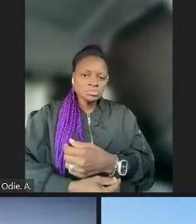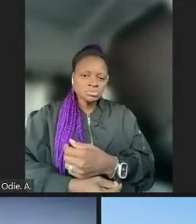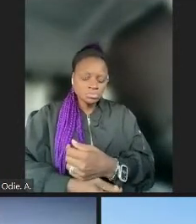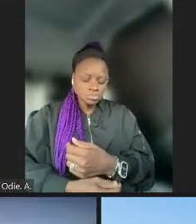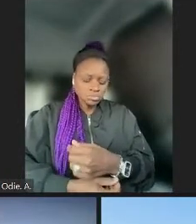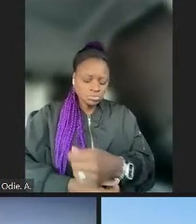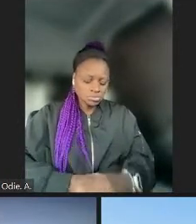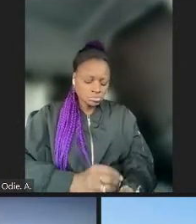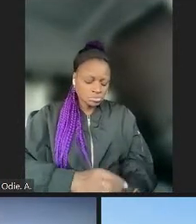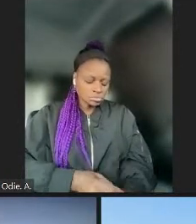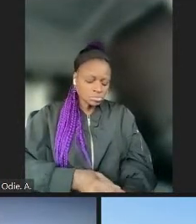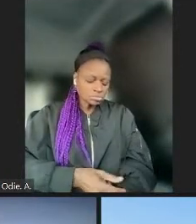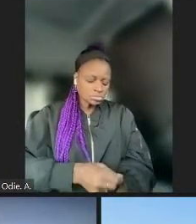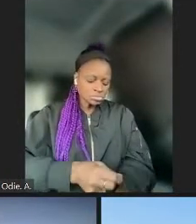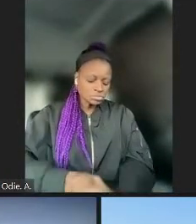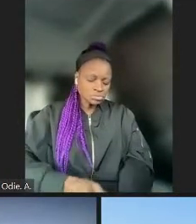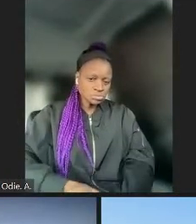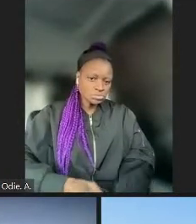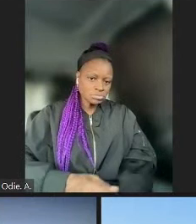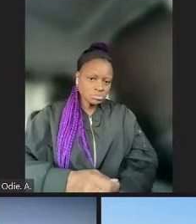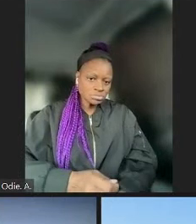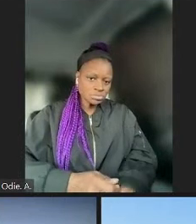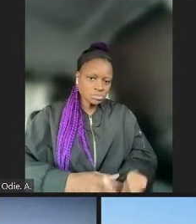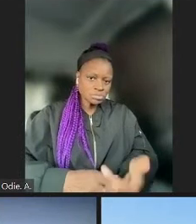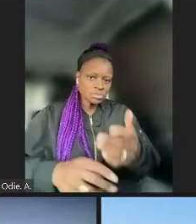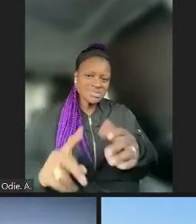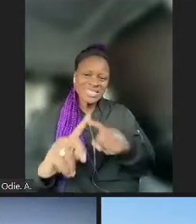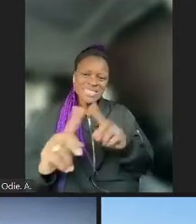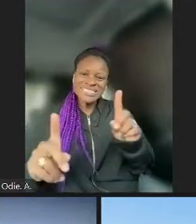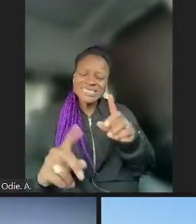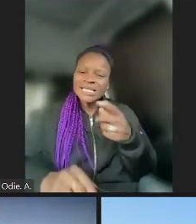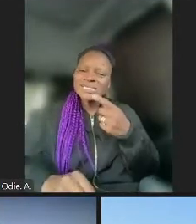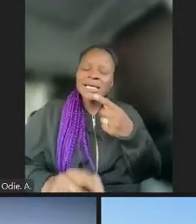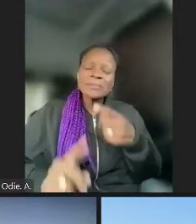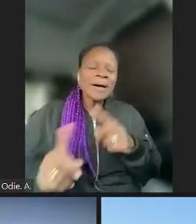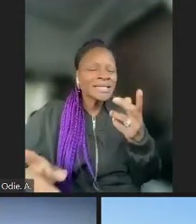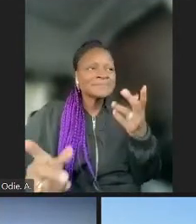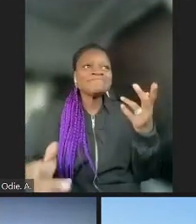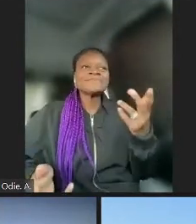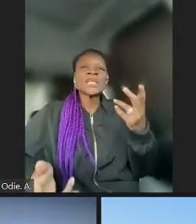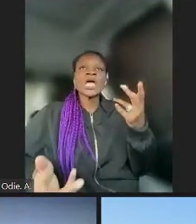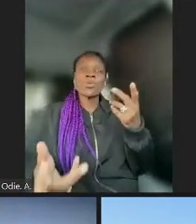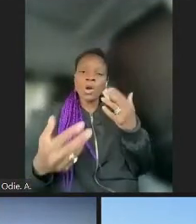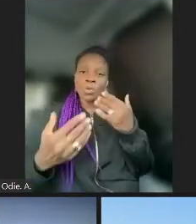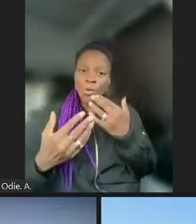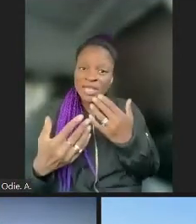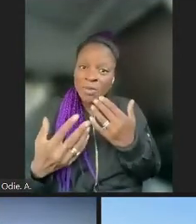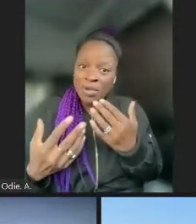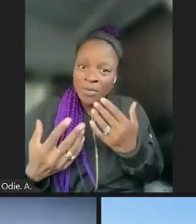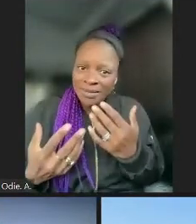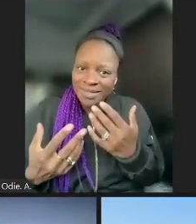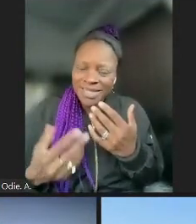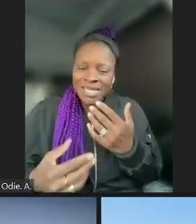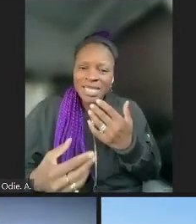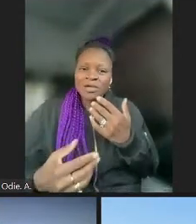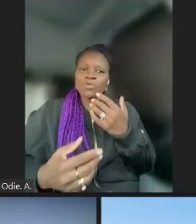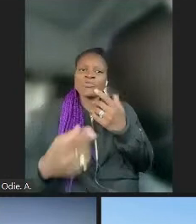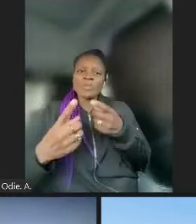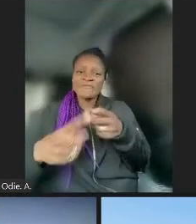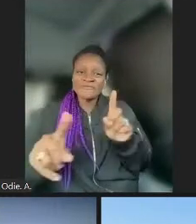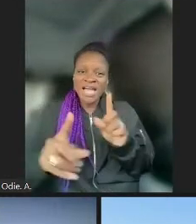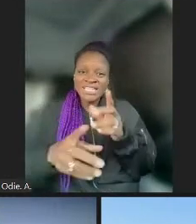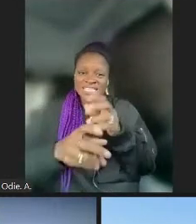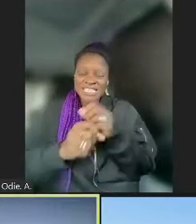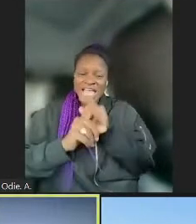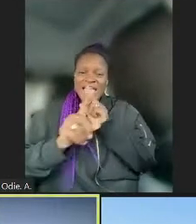By the time we get the answers, though, it'll be all, even if it is mild, I would imagine it would just be